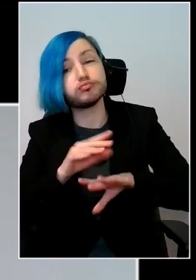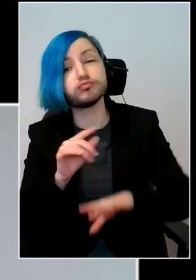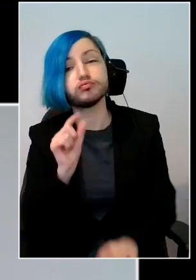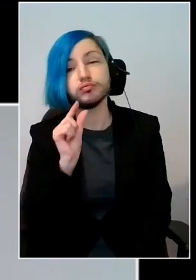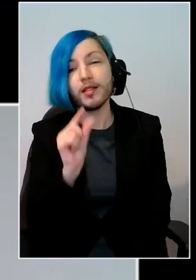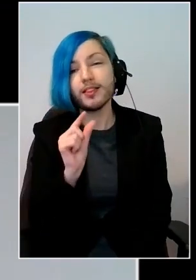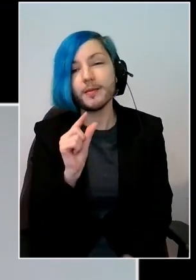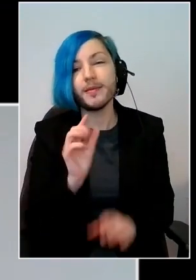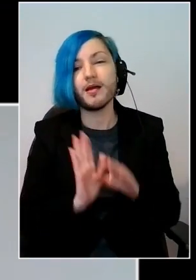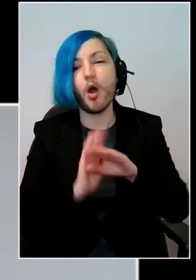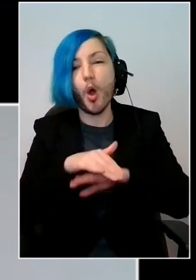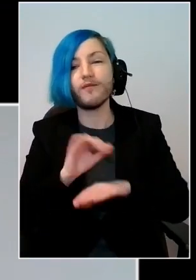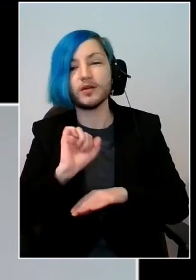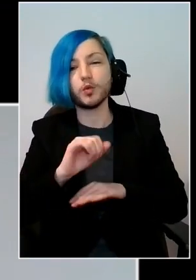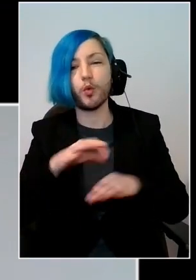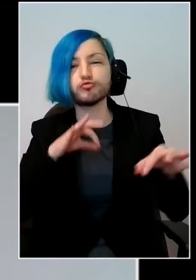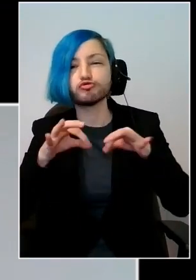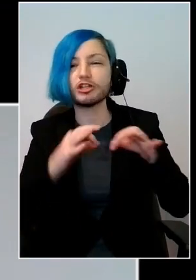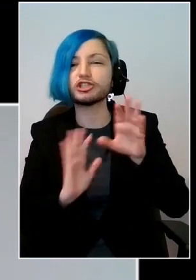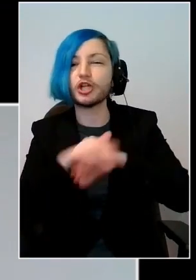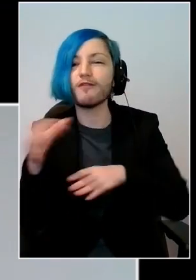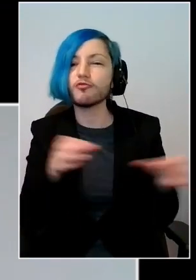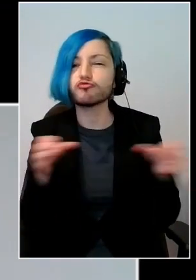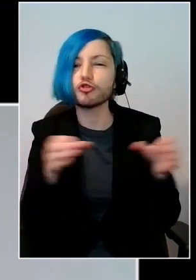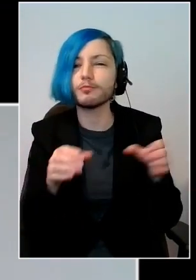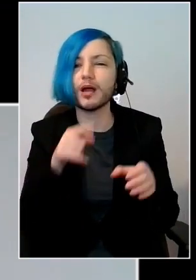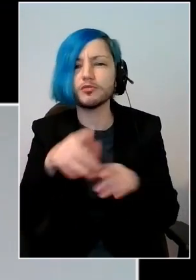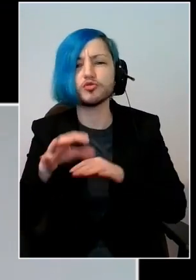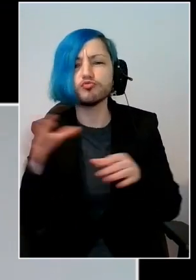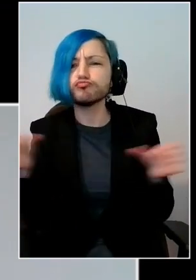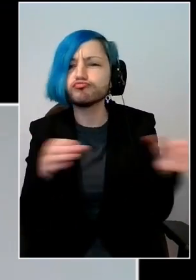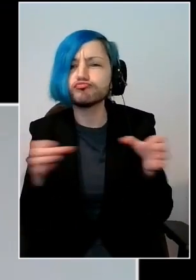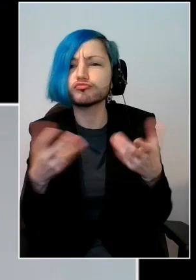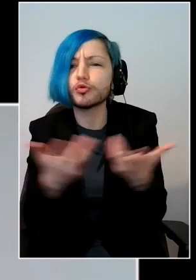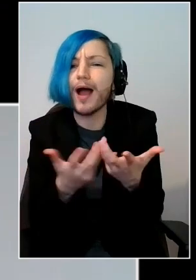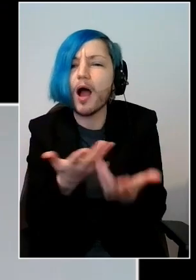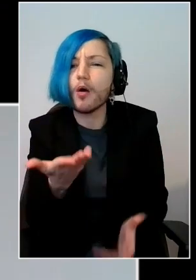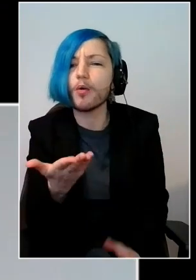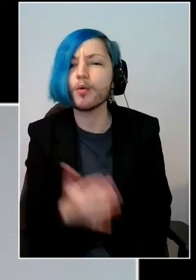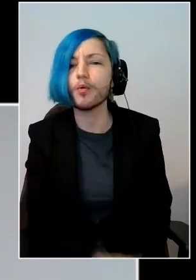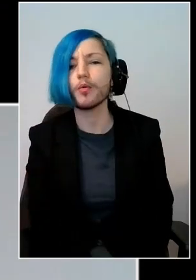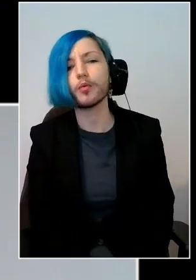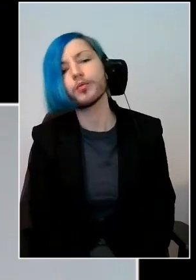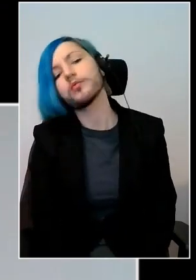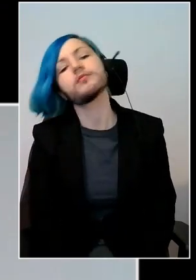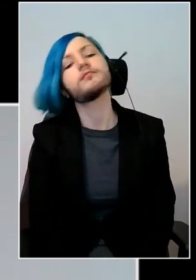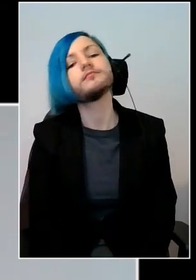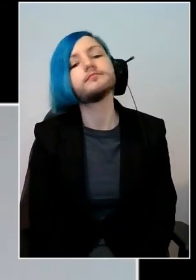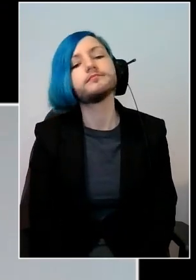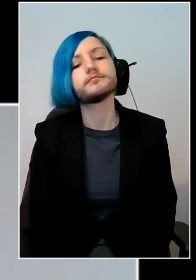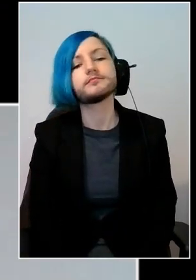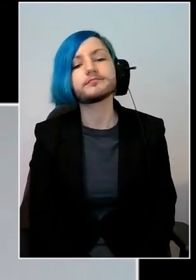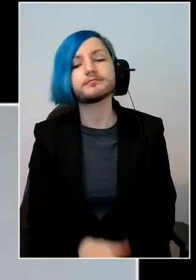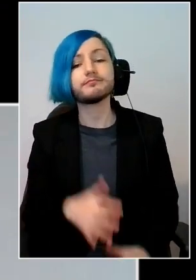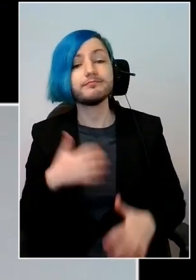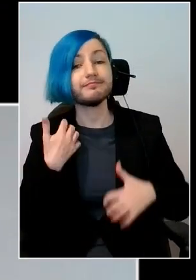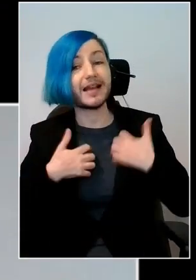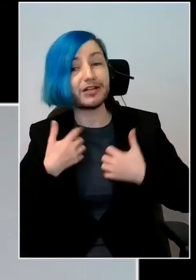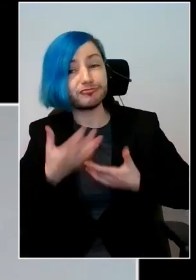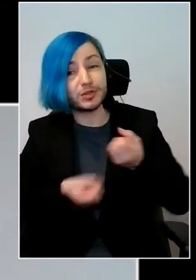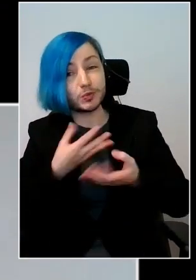your recruitment strategy and how do you recruit your apprentices? I mean, yes. you have an interesting story